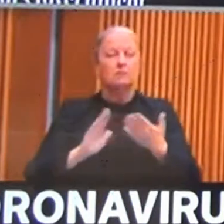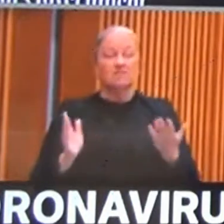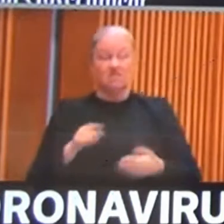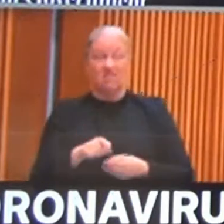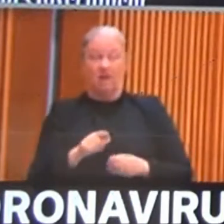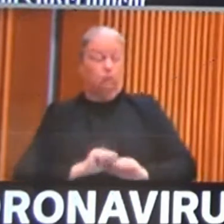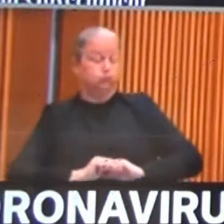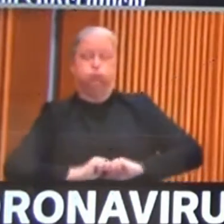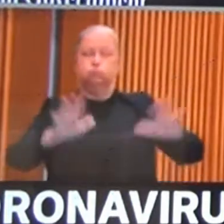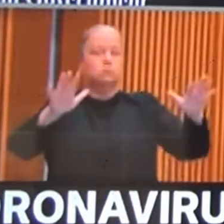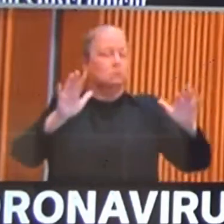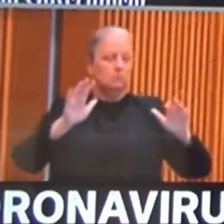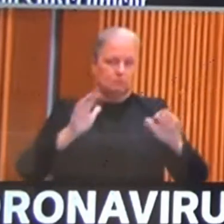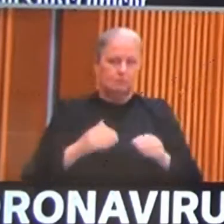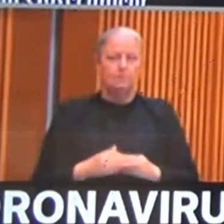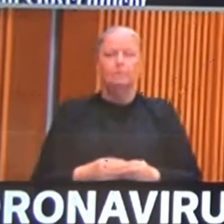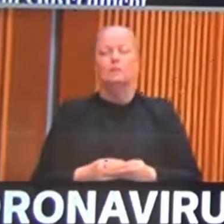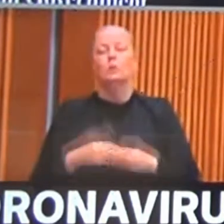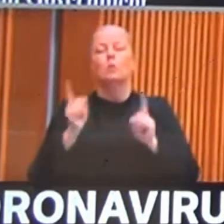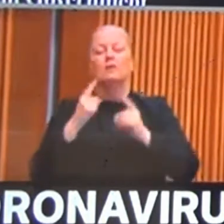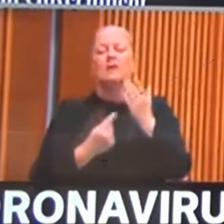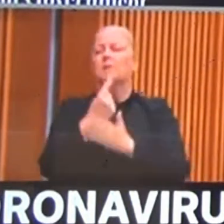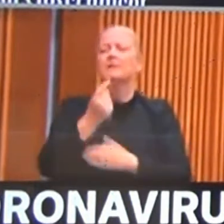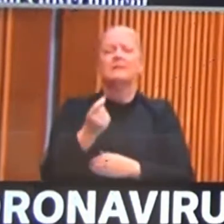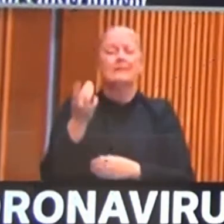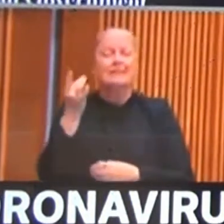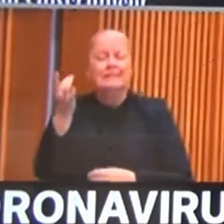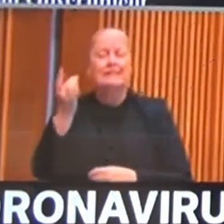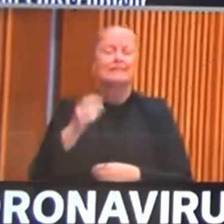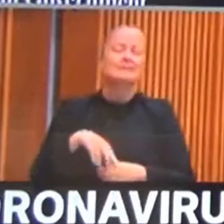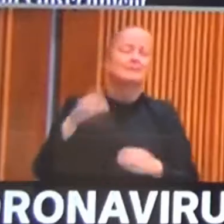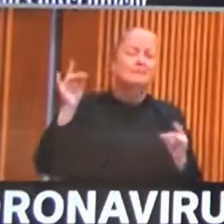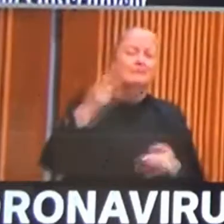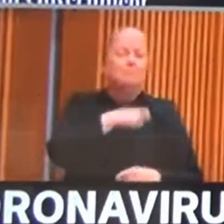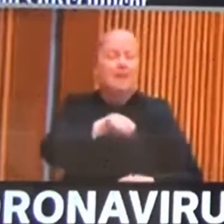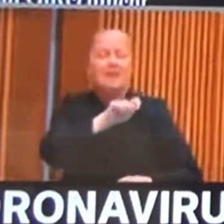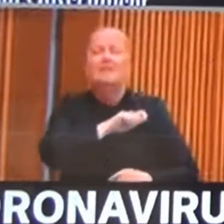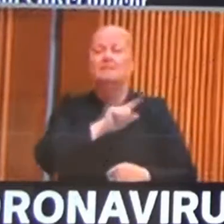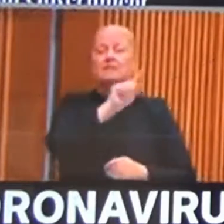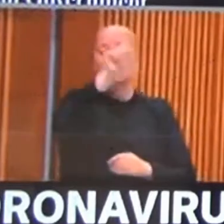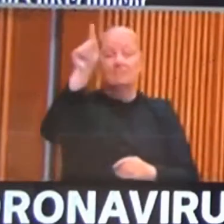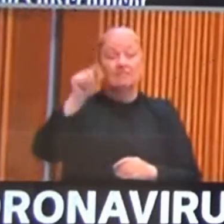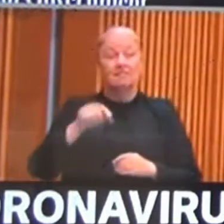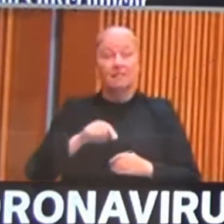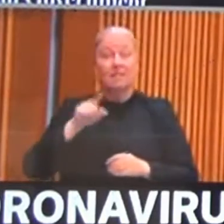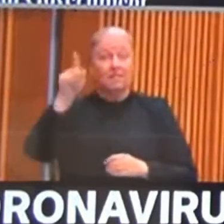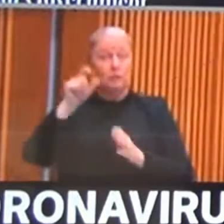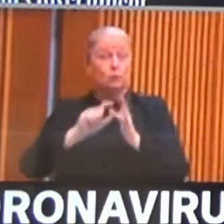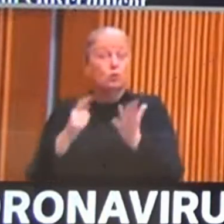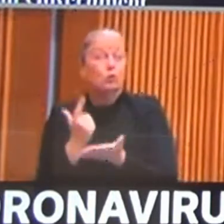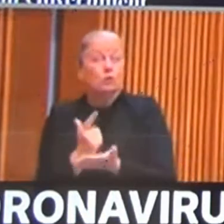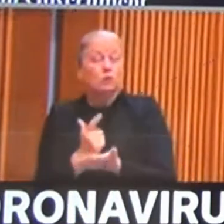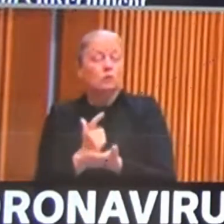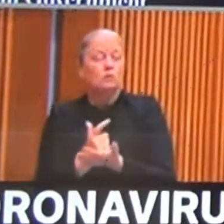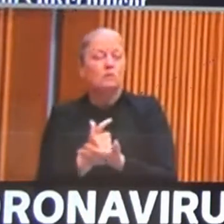at the tragedies in Italy or Spain or New York, doing an enormous amount, they are